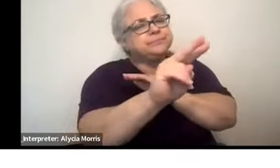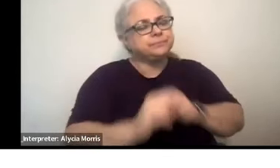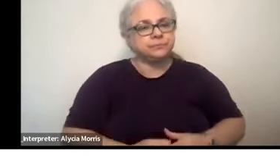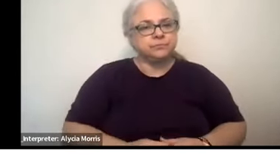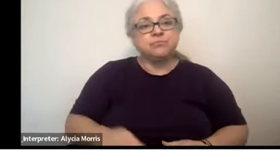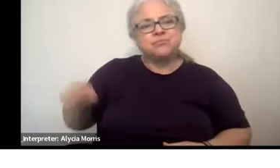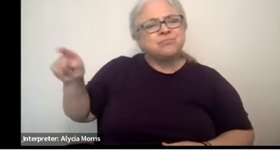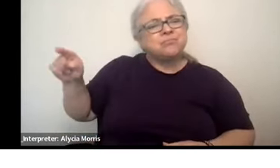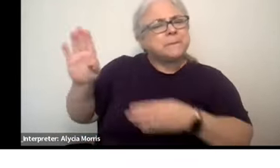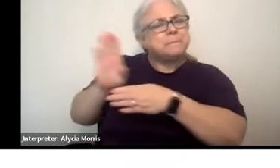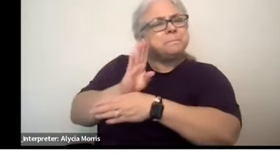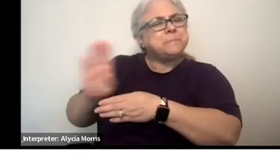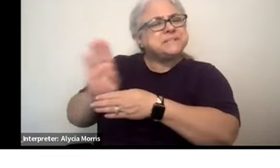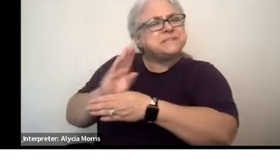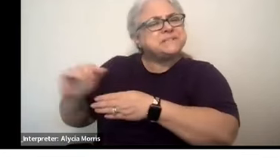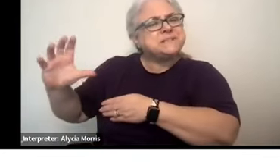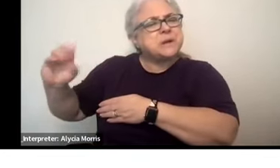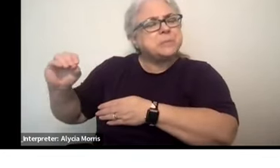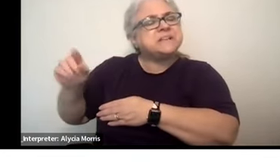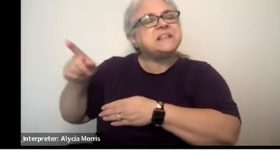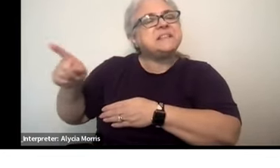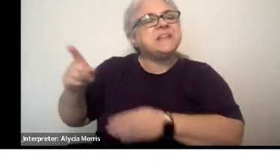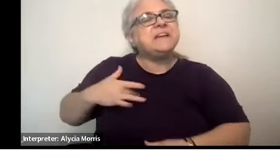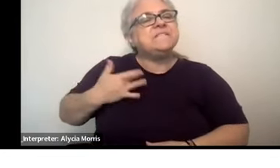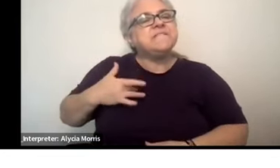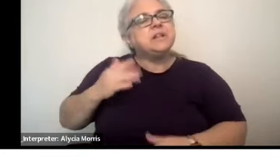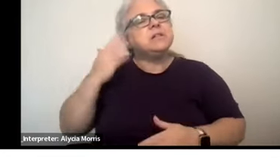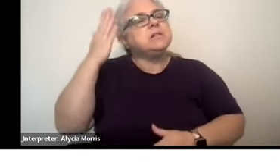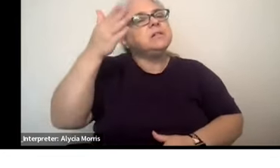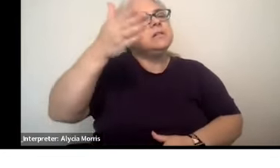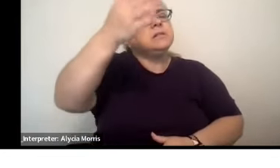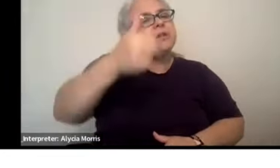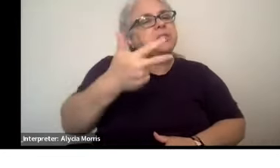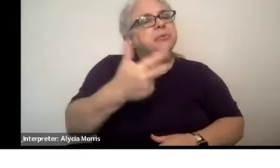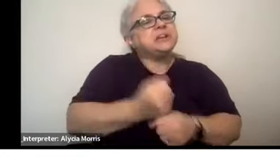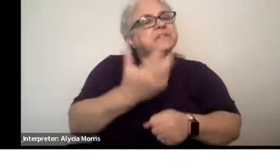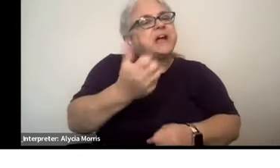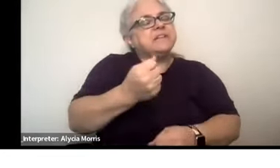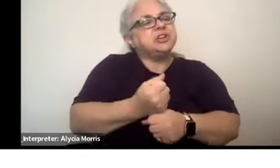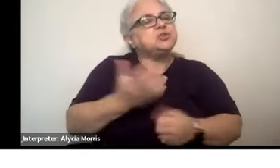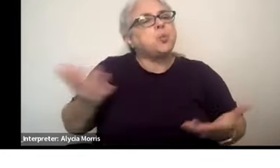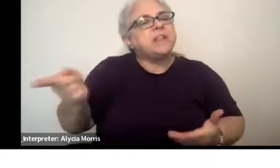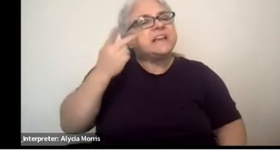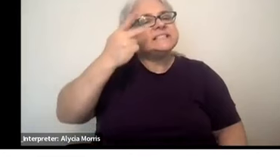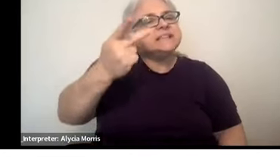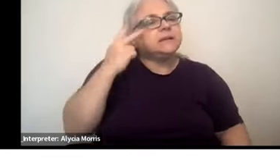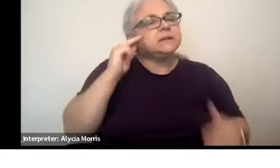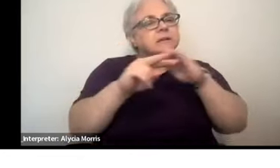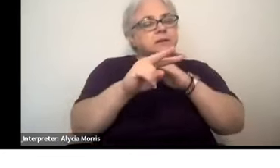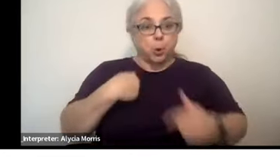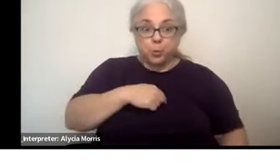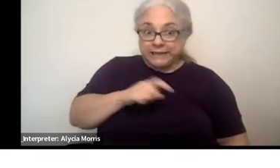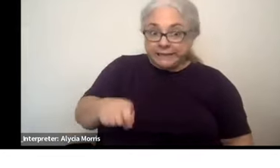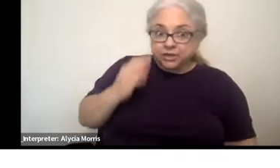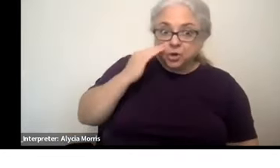people see coming down the pike that we as educators need to know about? Because any advance warning that we can